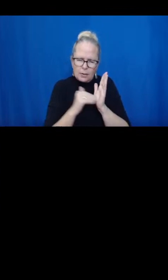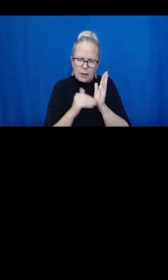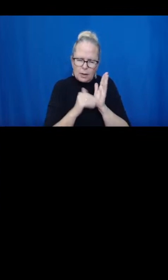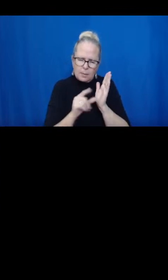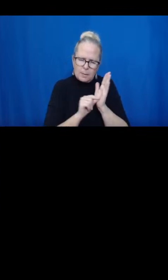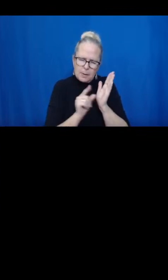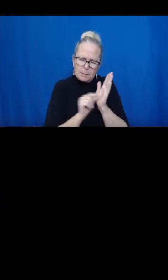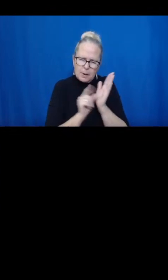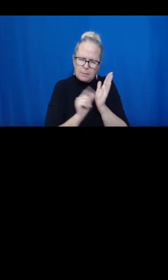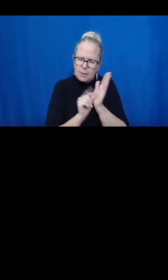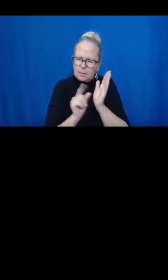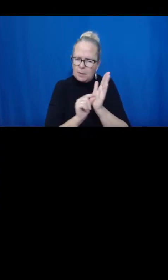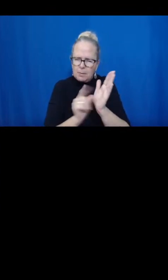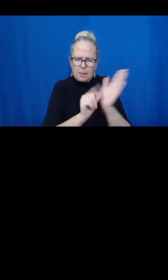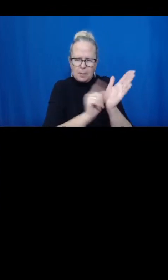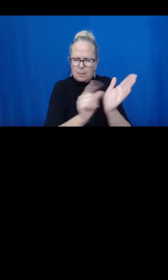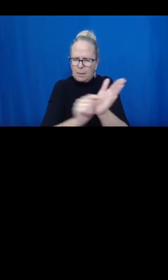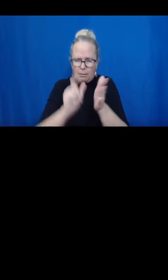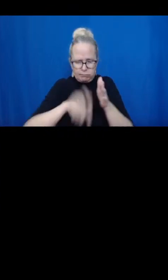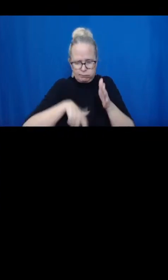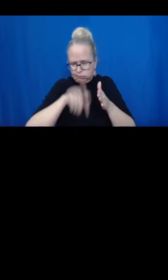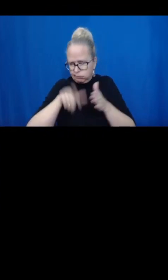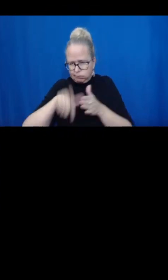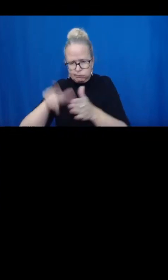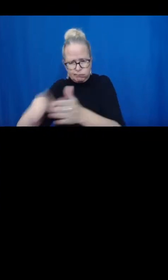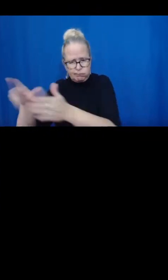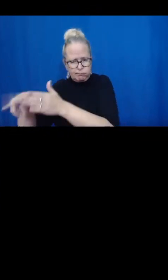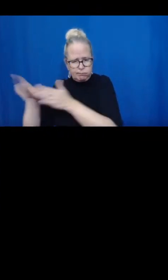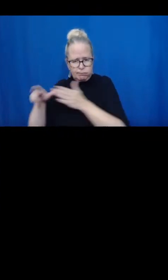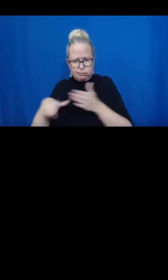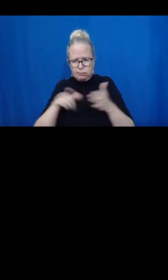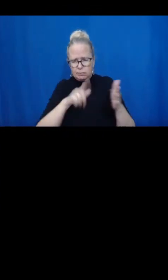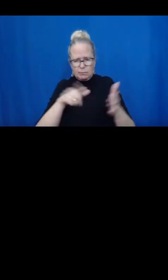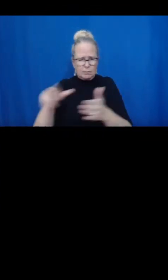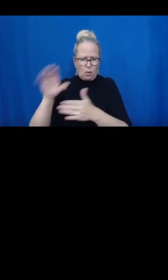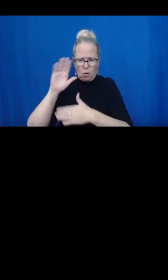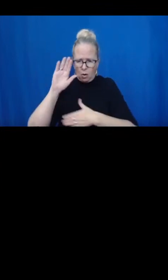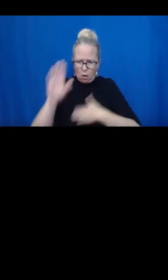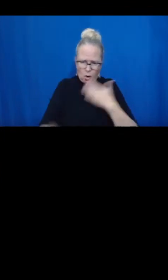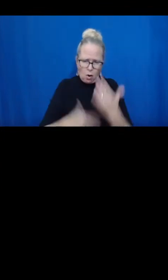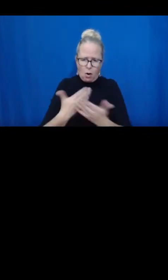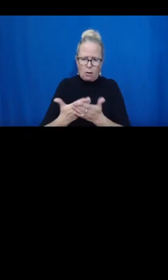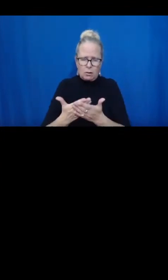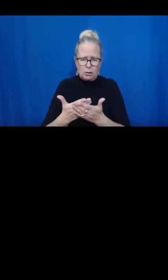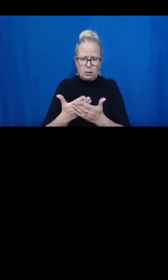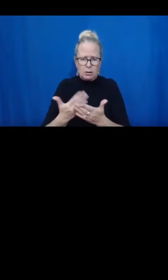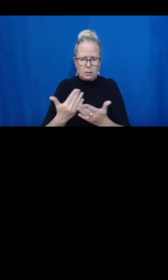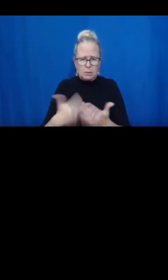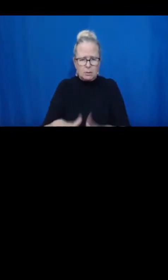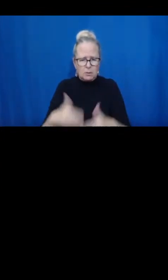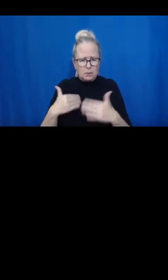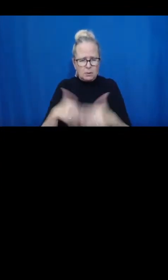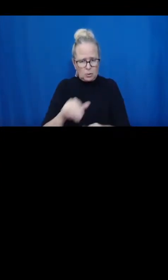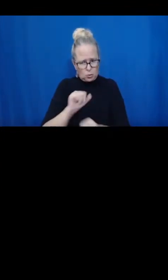clinician scientists at the Cross that are doing similar work to document response to